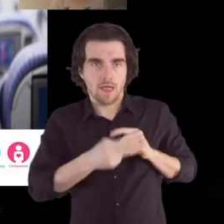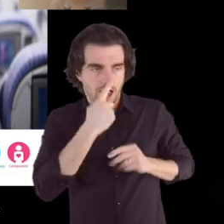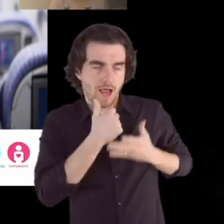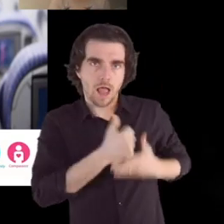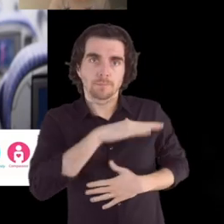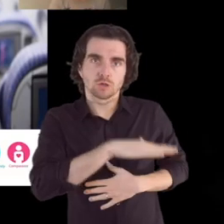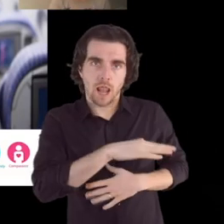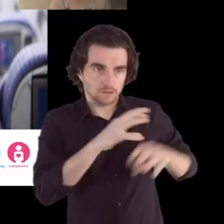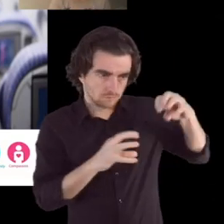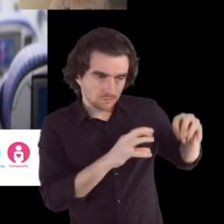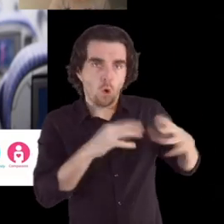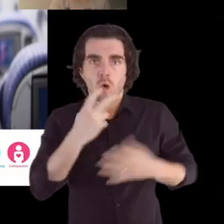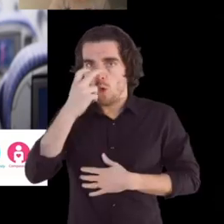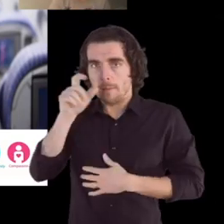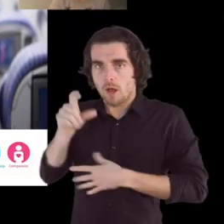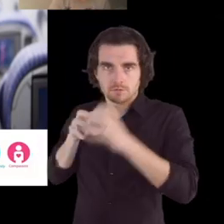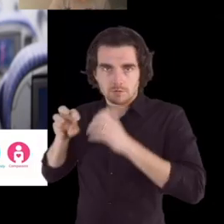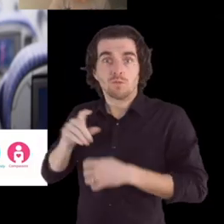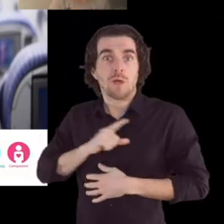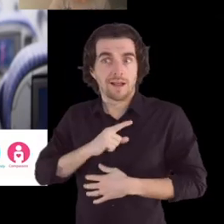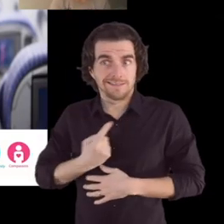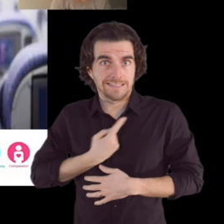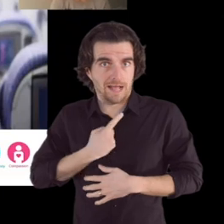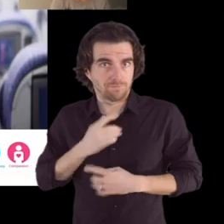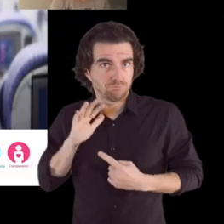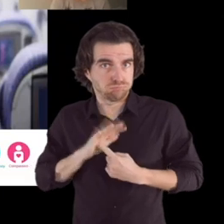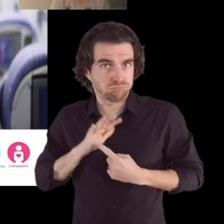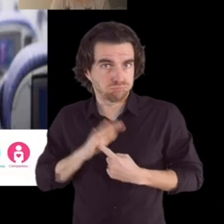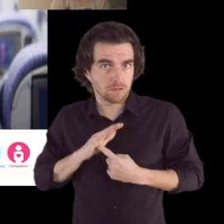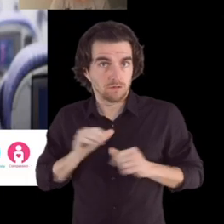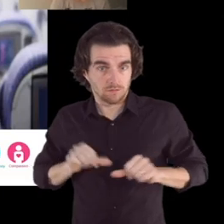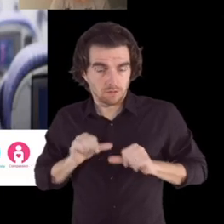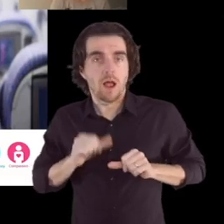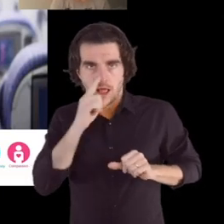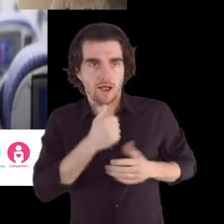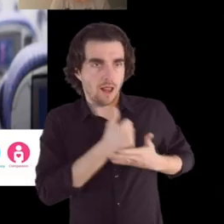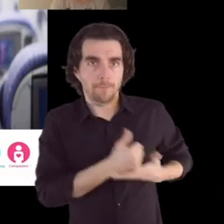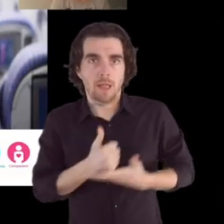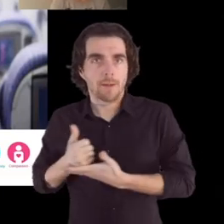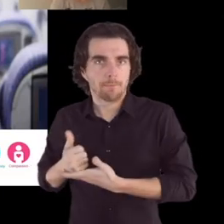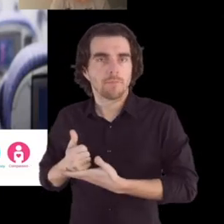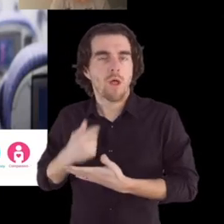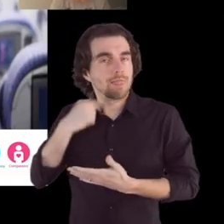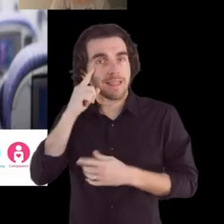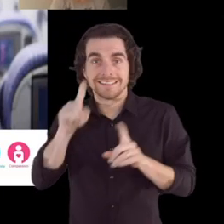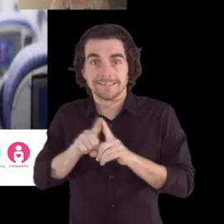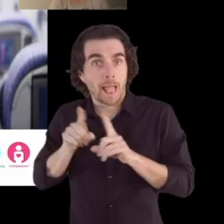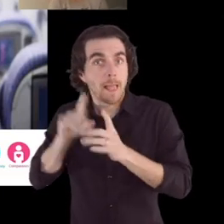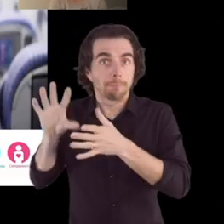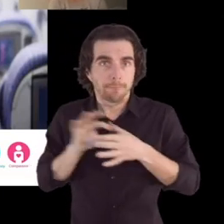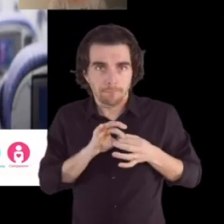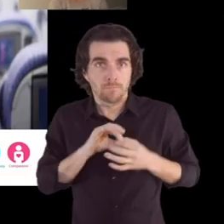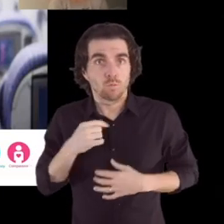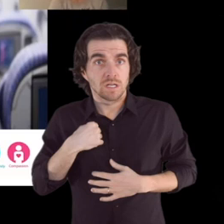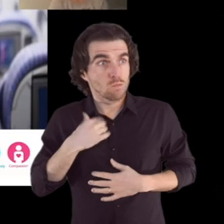person. And I guess that really applies to ourselves as well in work, that we need to put our oxygen mask on first and look after ourselves if we need to be able